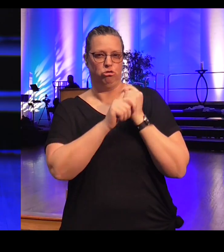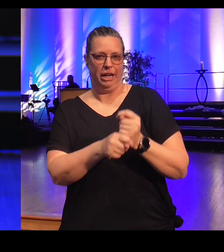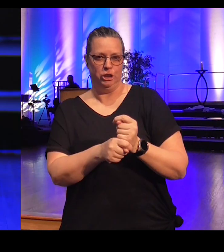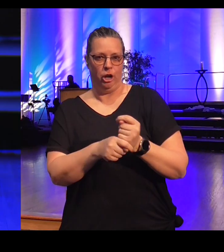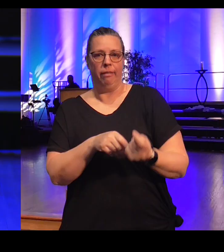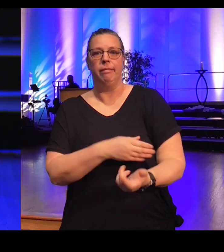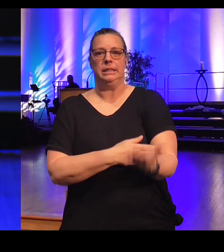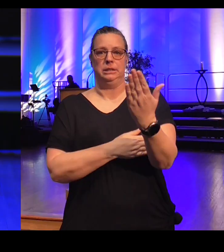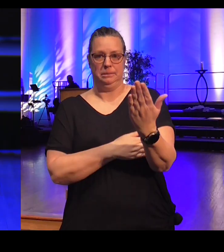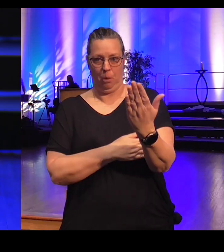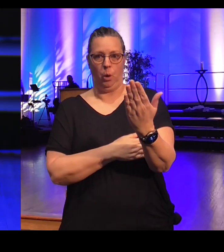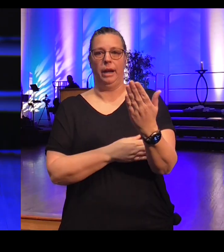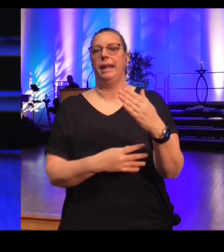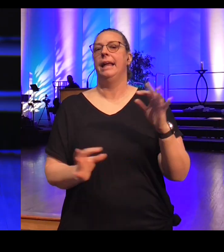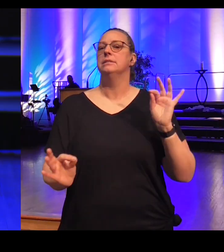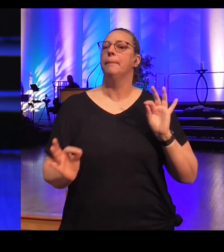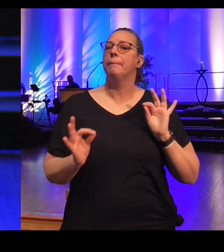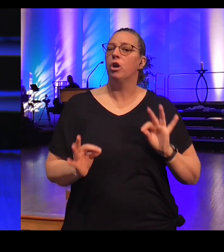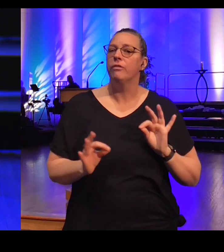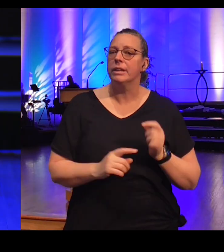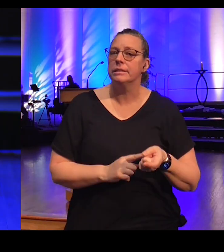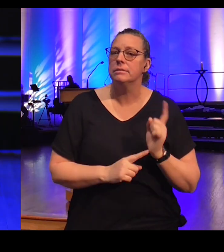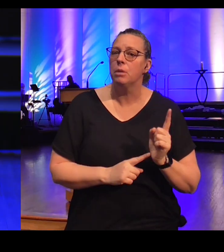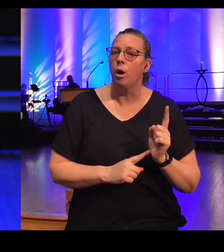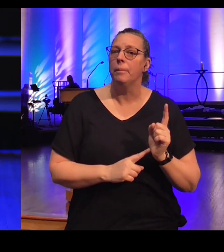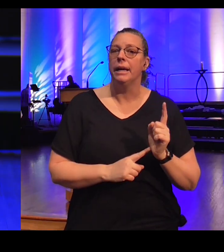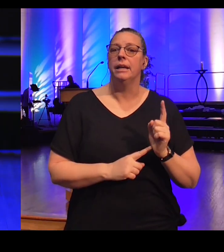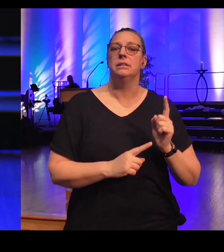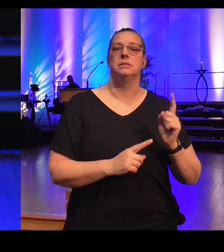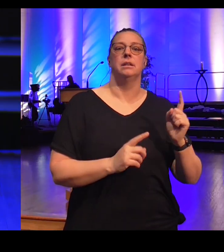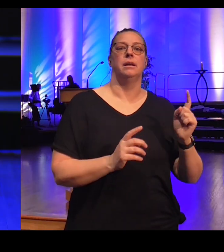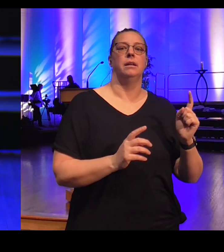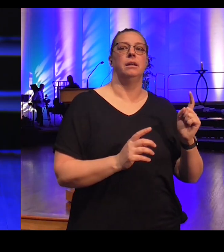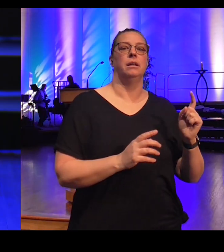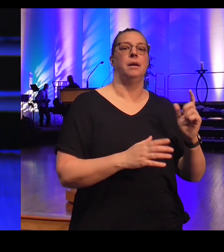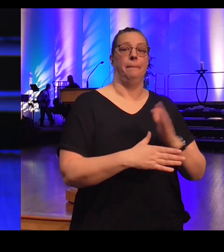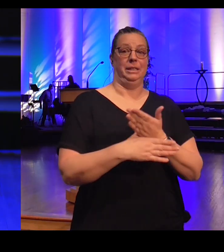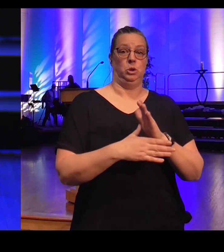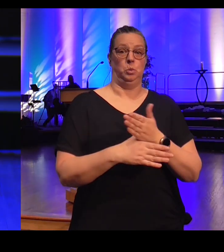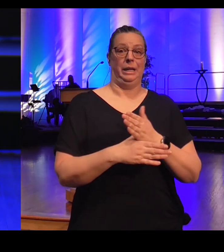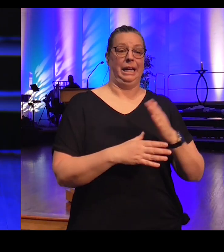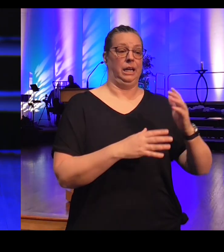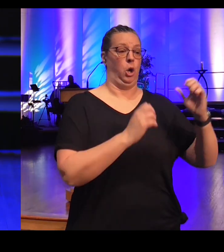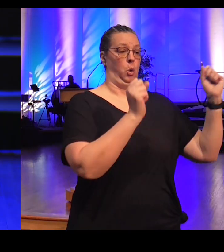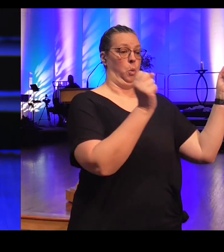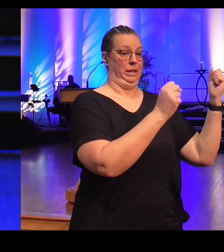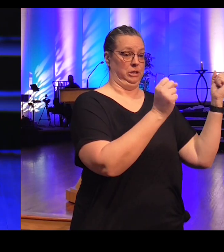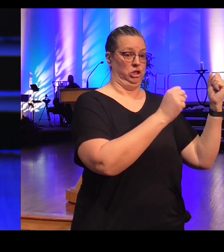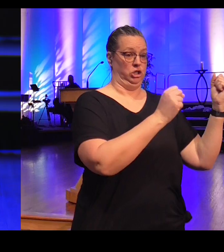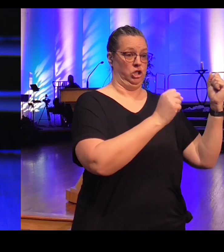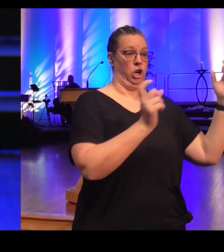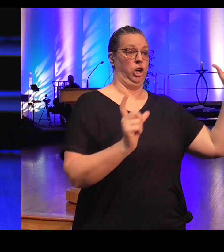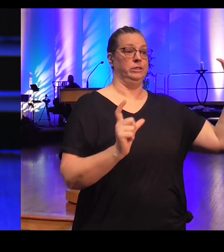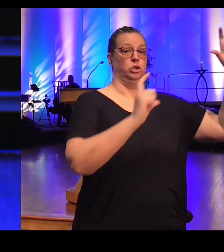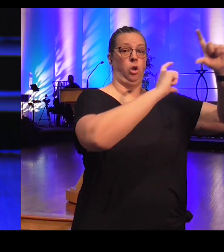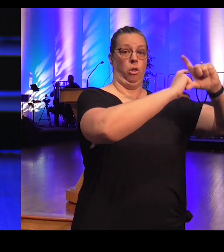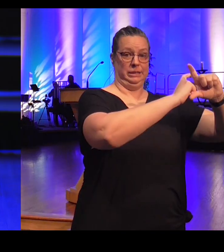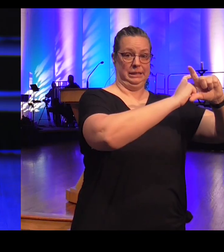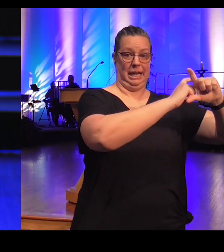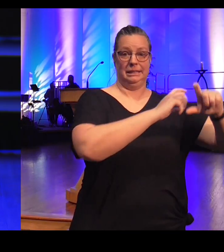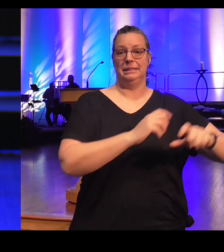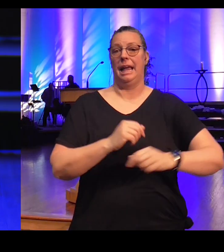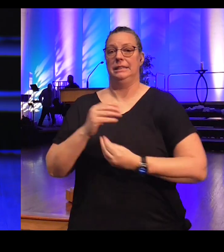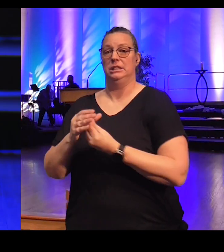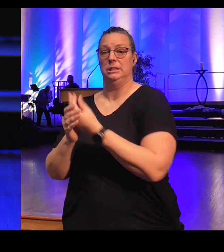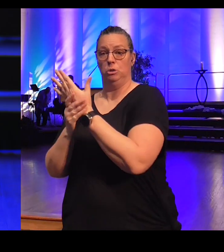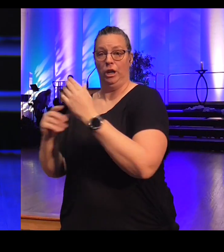this perfect poised moment between the winter solstice and the spring equinox. And